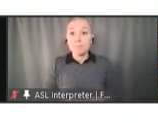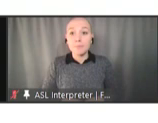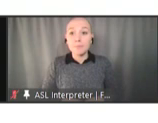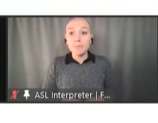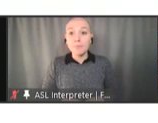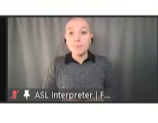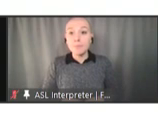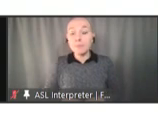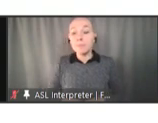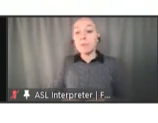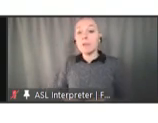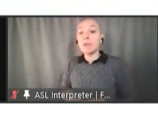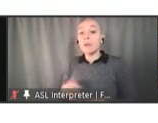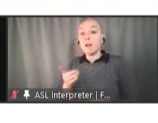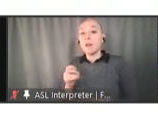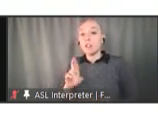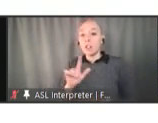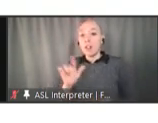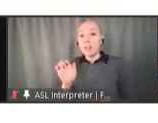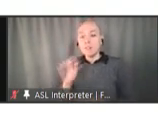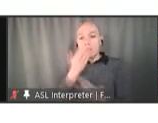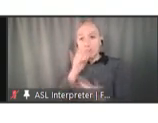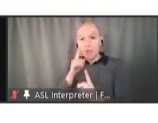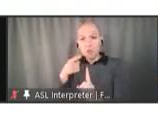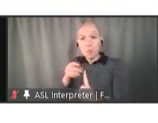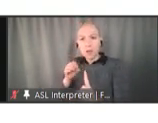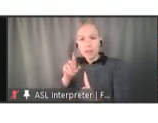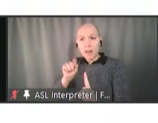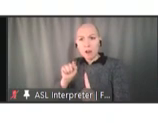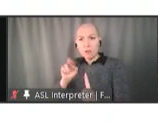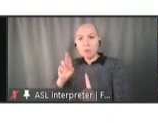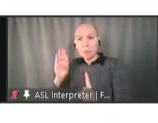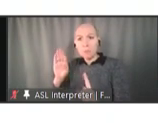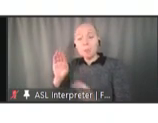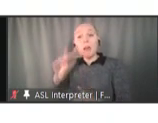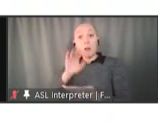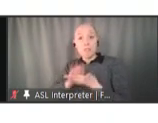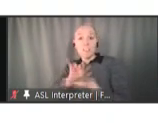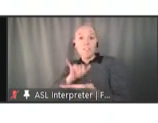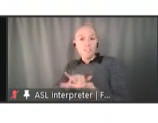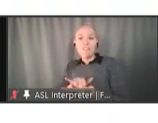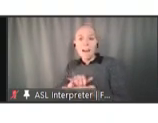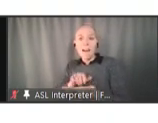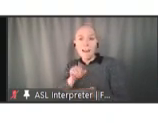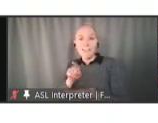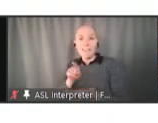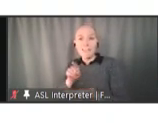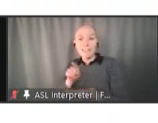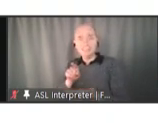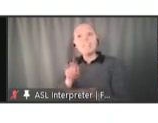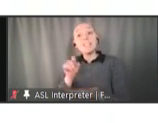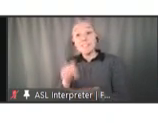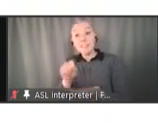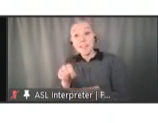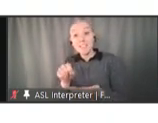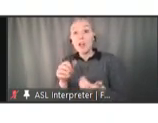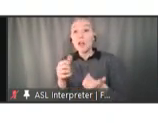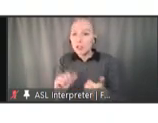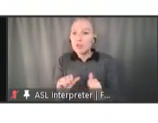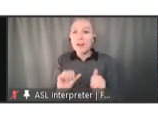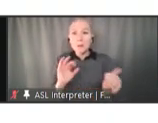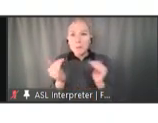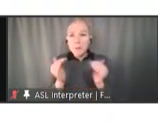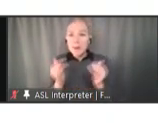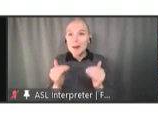Thanks for pointing that out, Rob. I think that is really, it is about trying to compare apples to apples, and it feels like we're